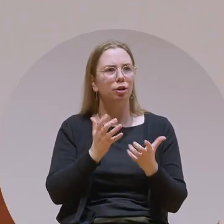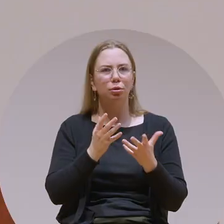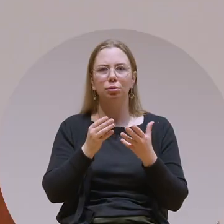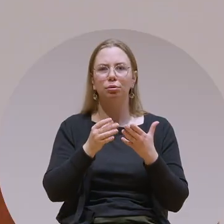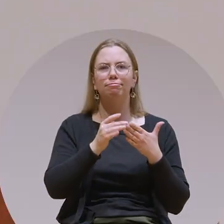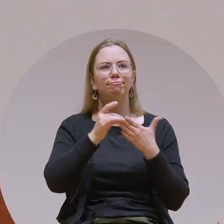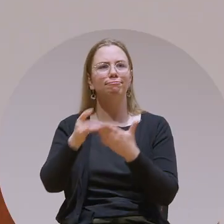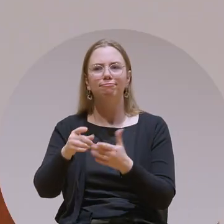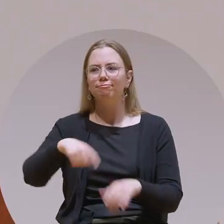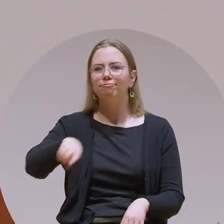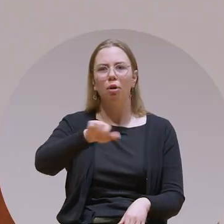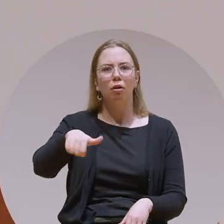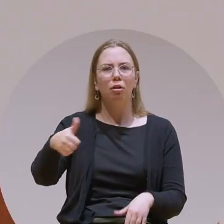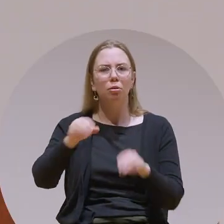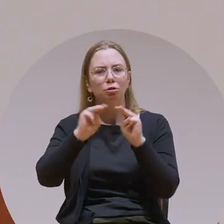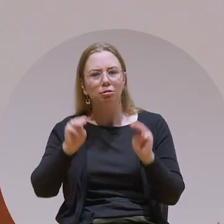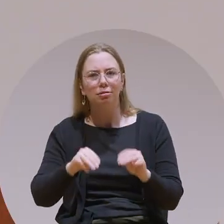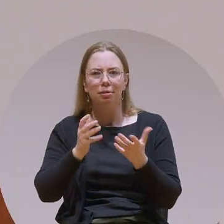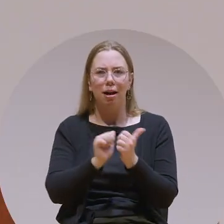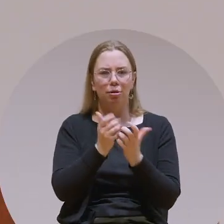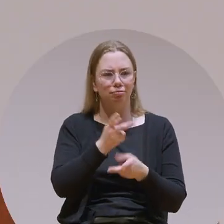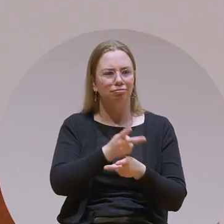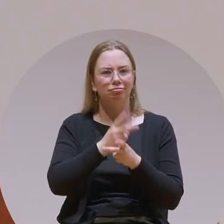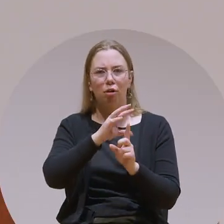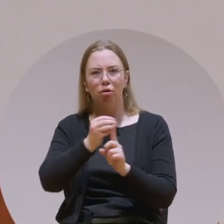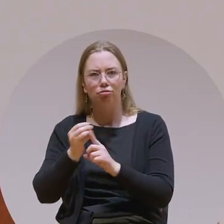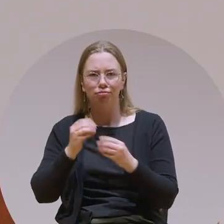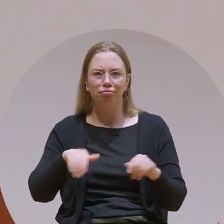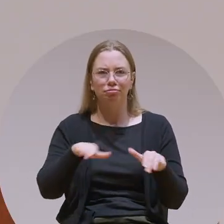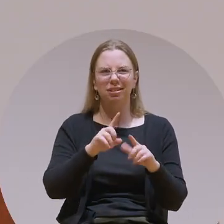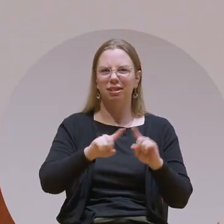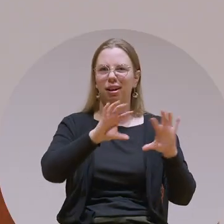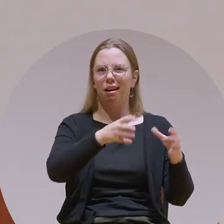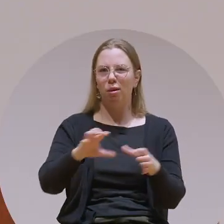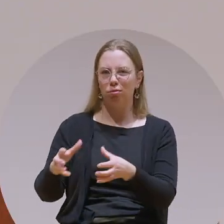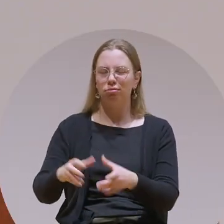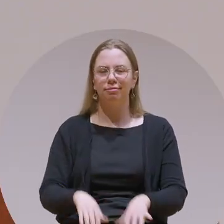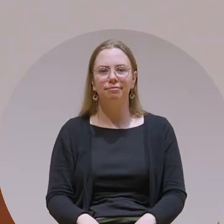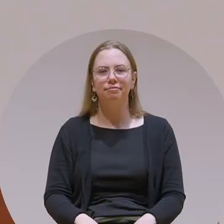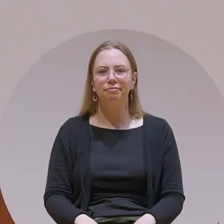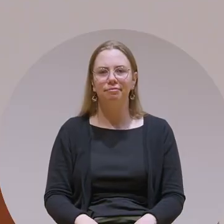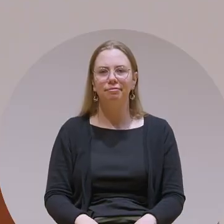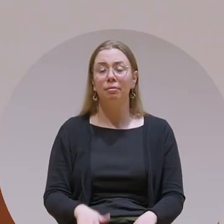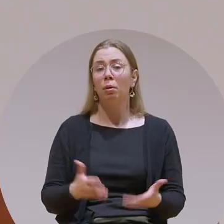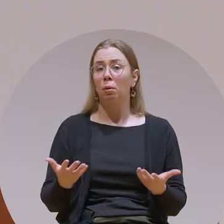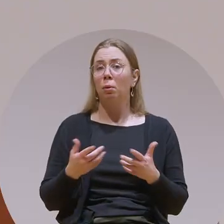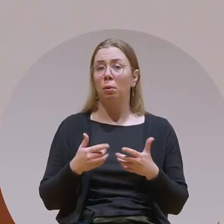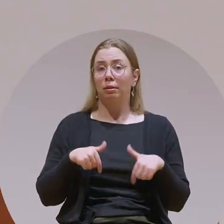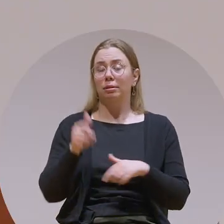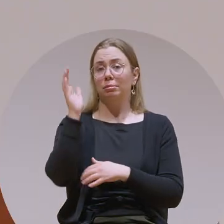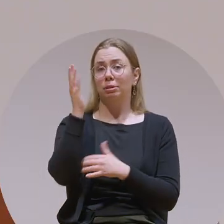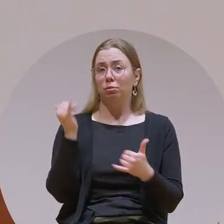museum's collecting categories. Now, I know the official threshold for this speech tonight is